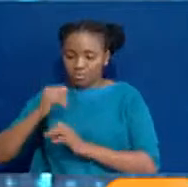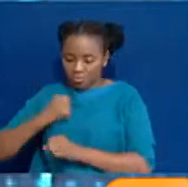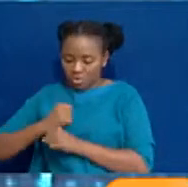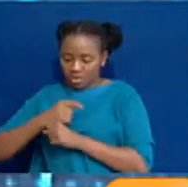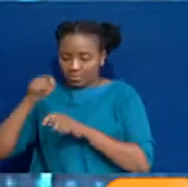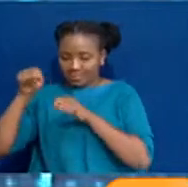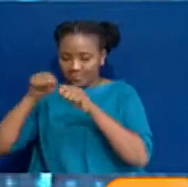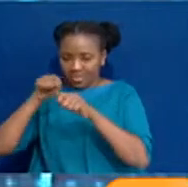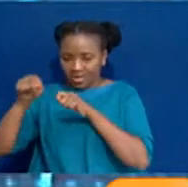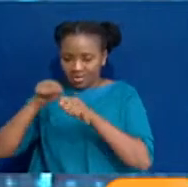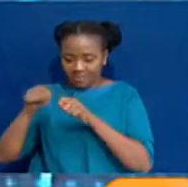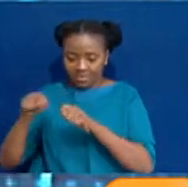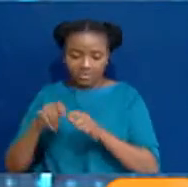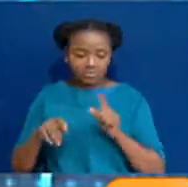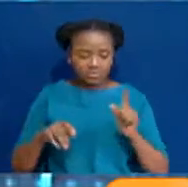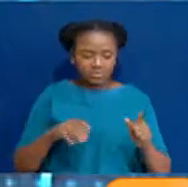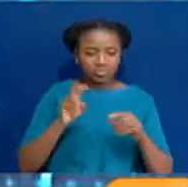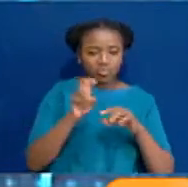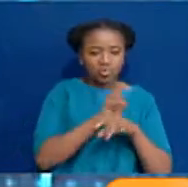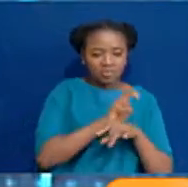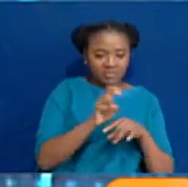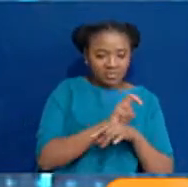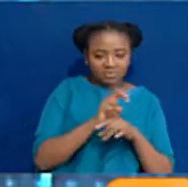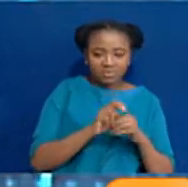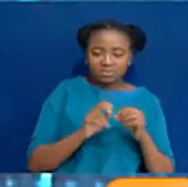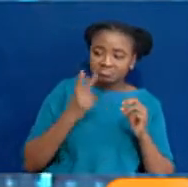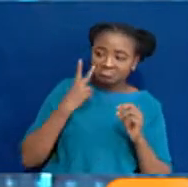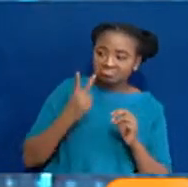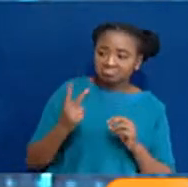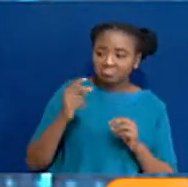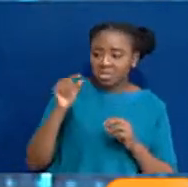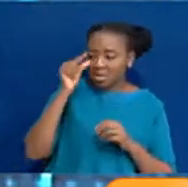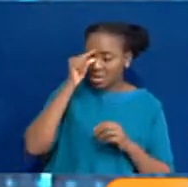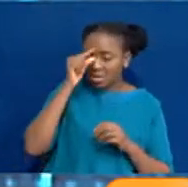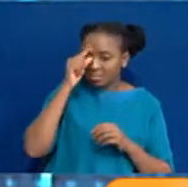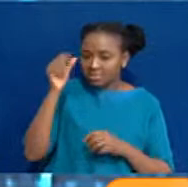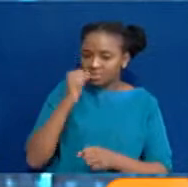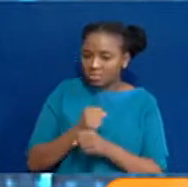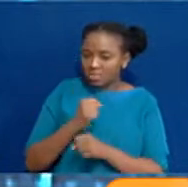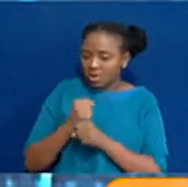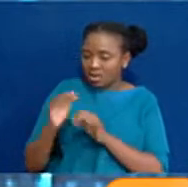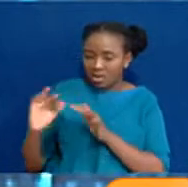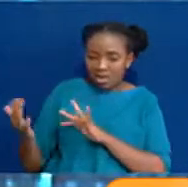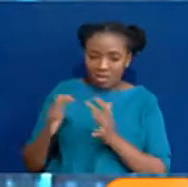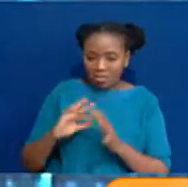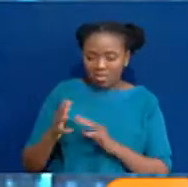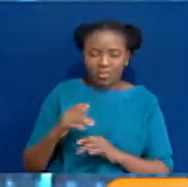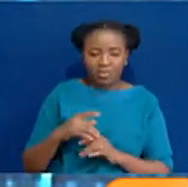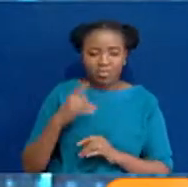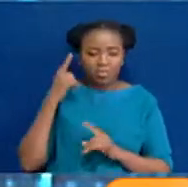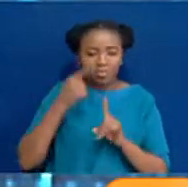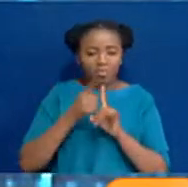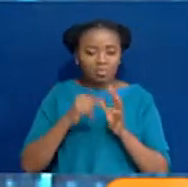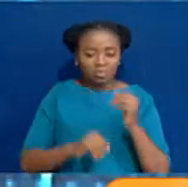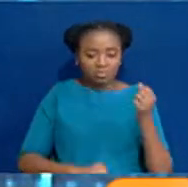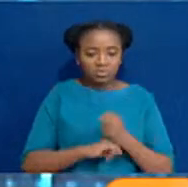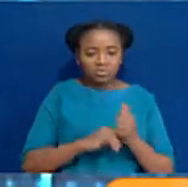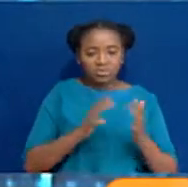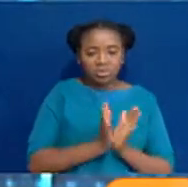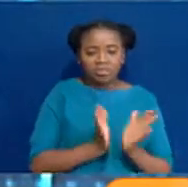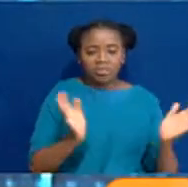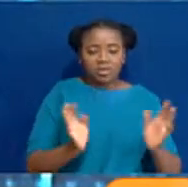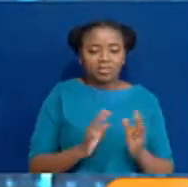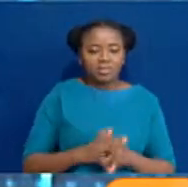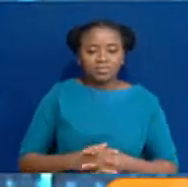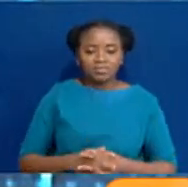also concentrate on oversight of government in the interest of the public, the way you have been doing. It is not in